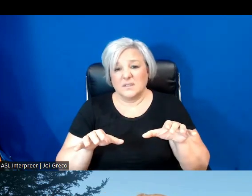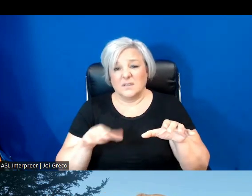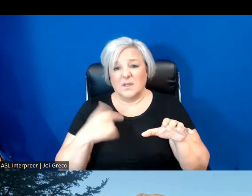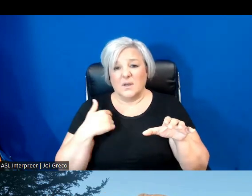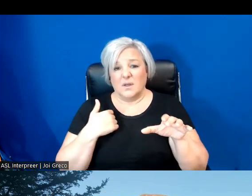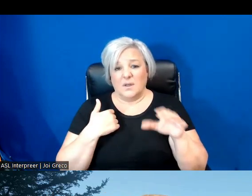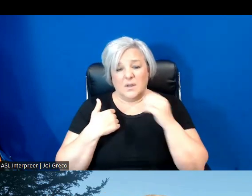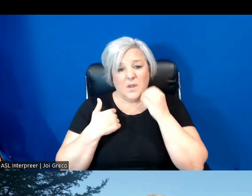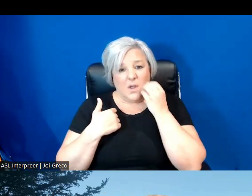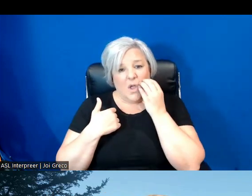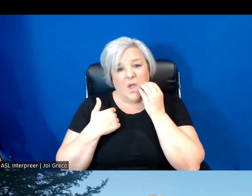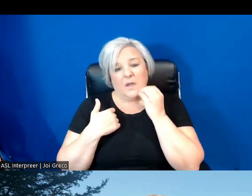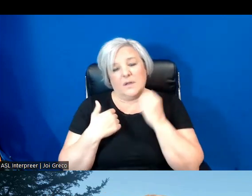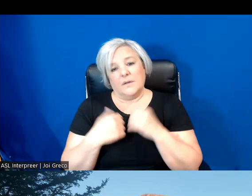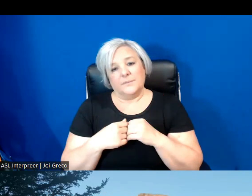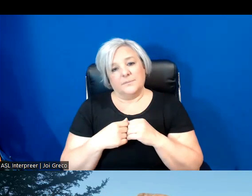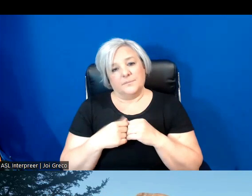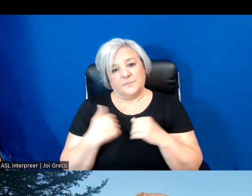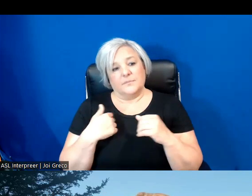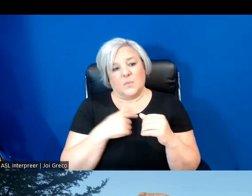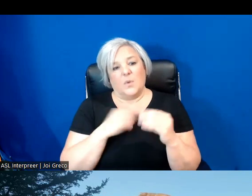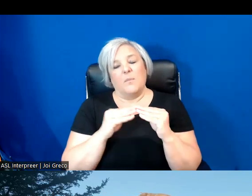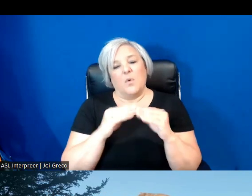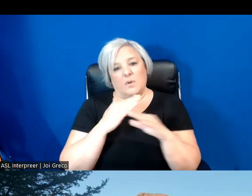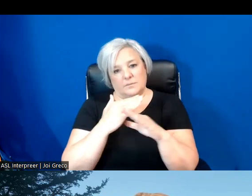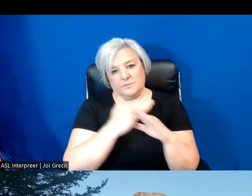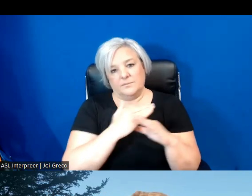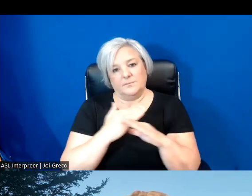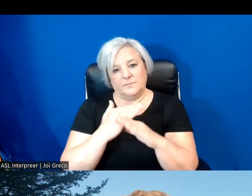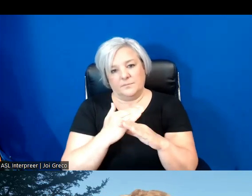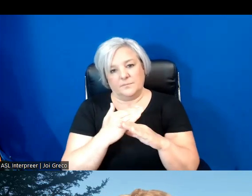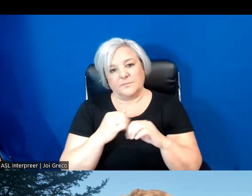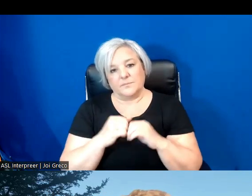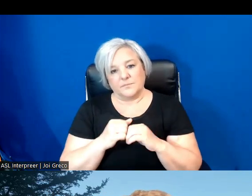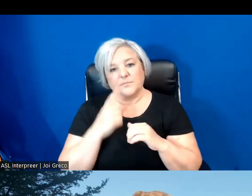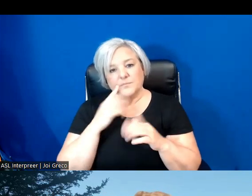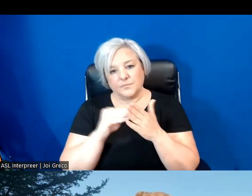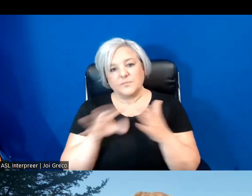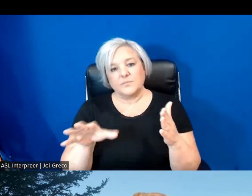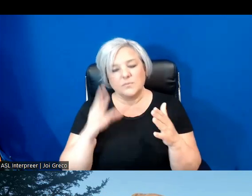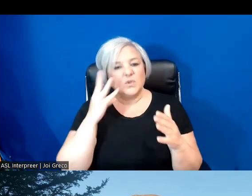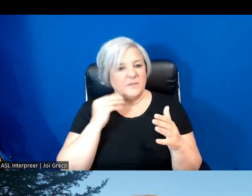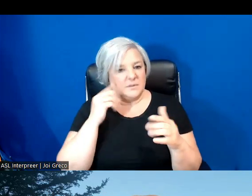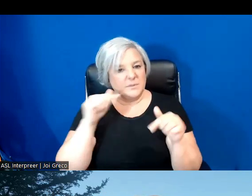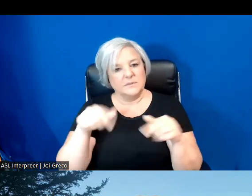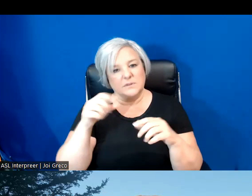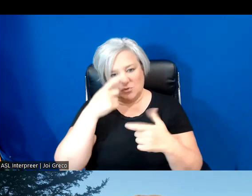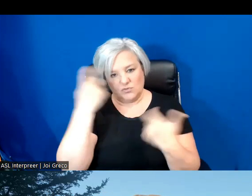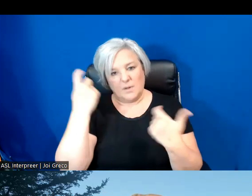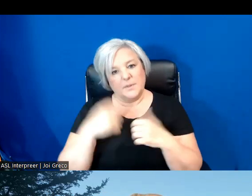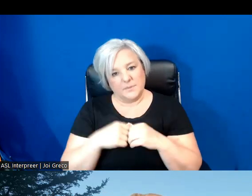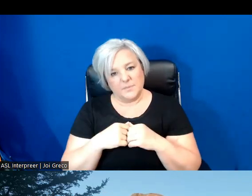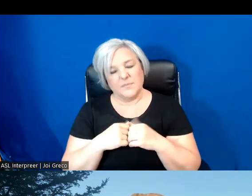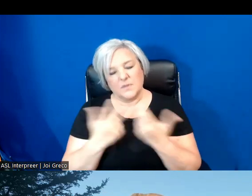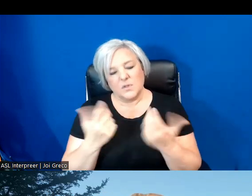to have more interventions for students who've experienced this trauma. So again, it